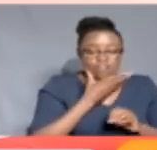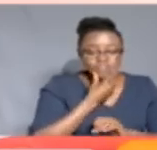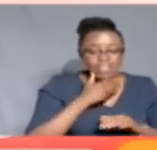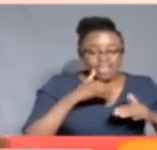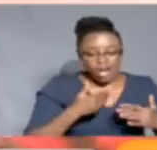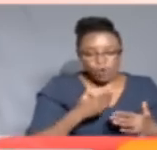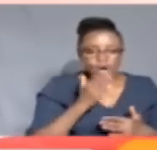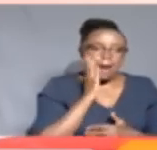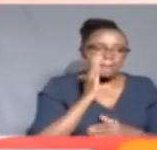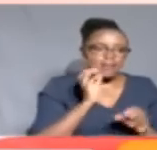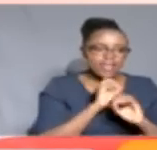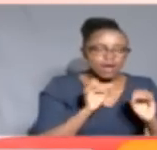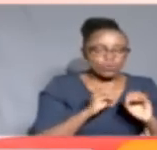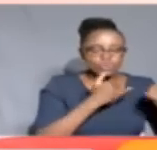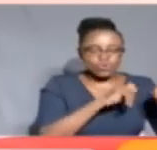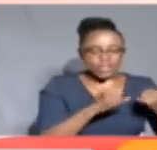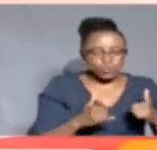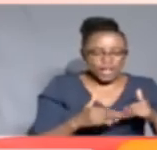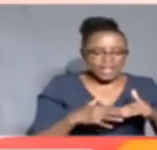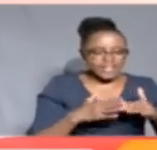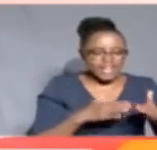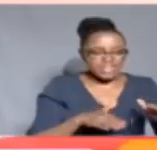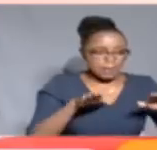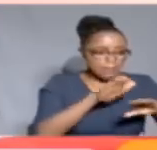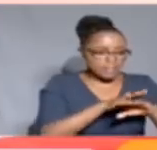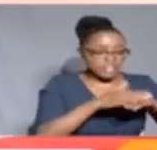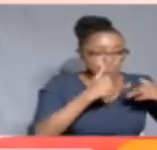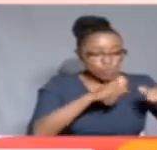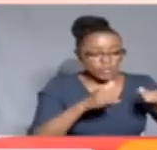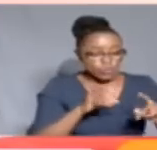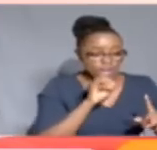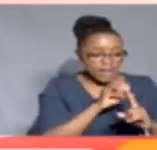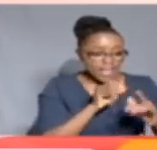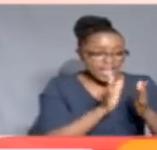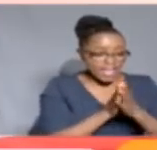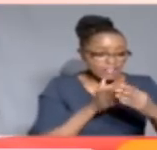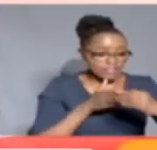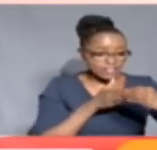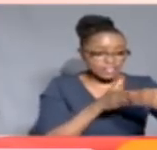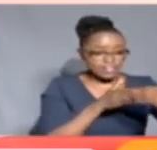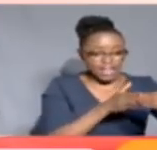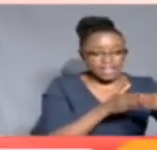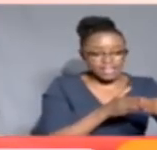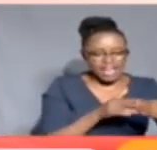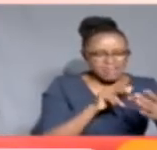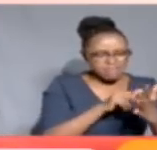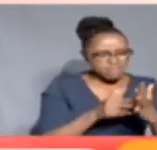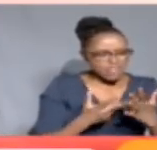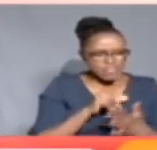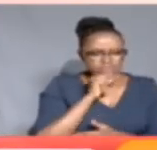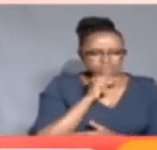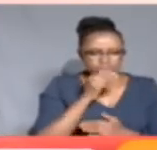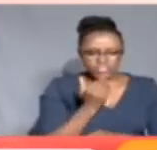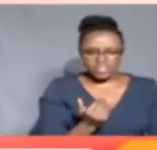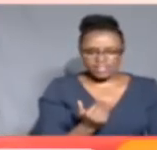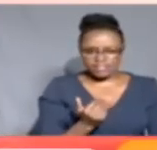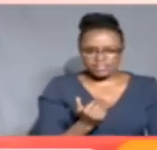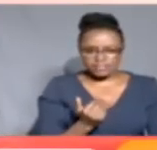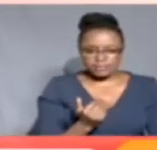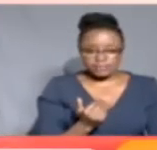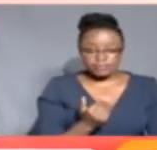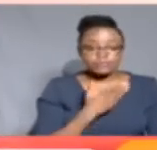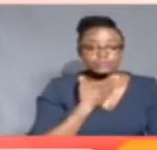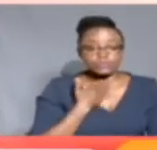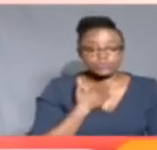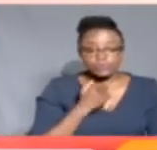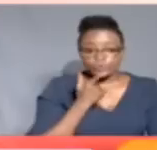mother. Someone needs to step in there, you know, and mentor and guide, you know. Yeah. So, I mean, the boy child, I'd like